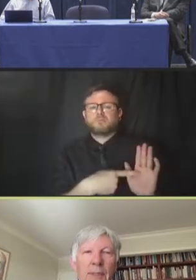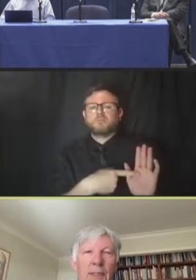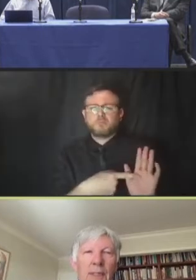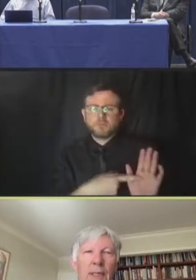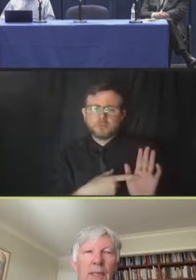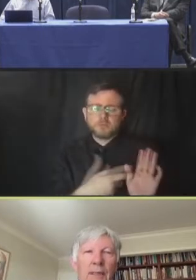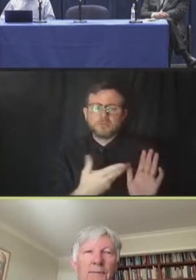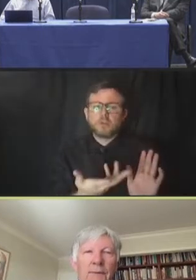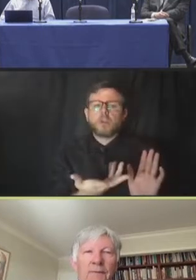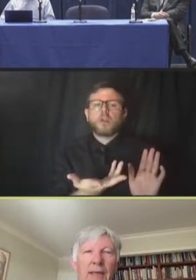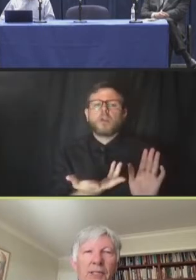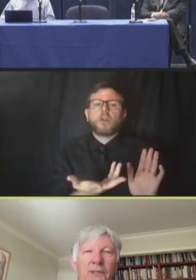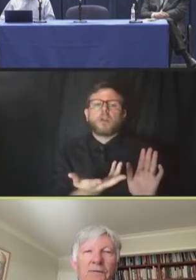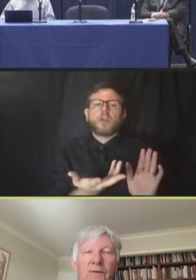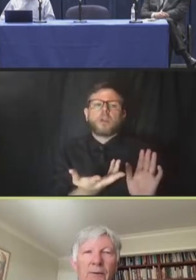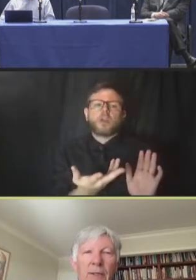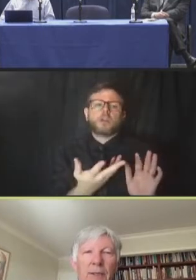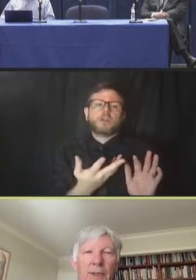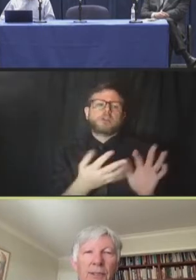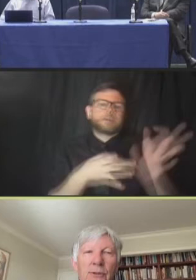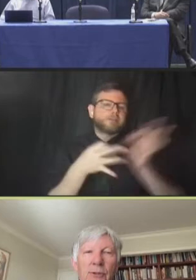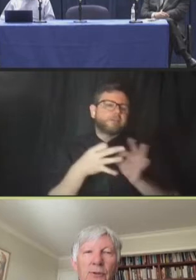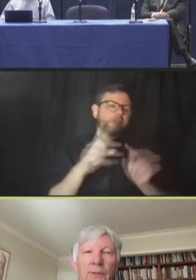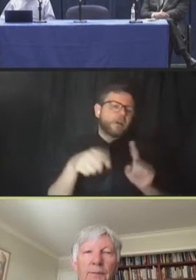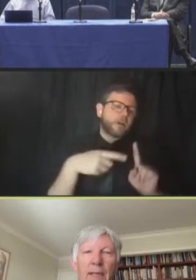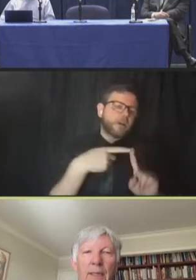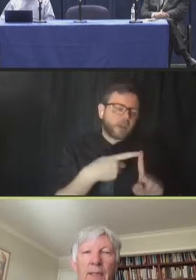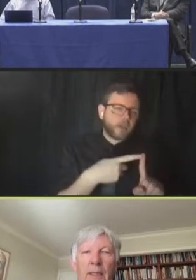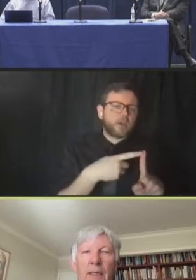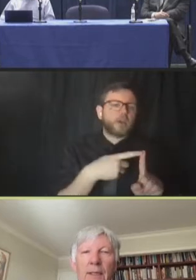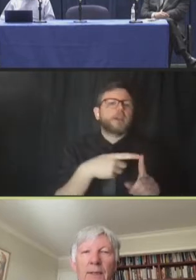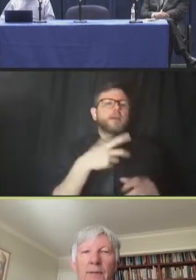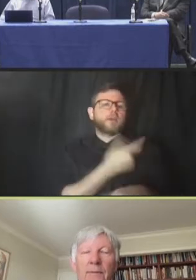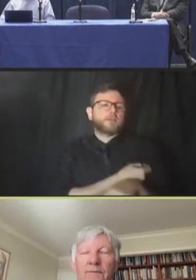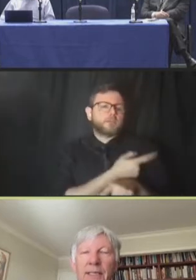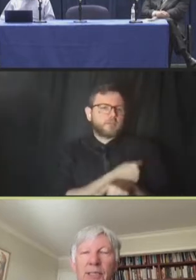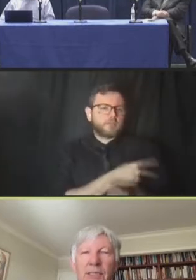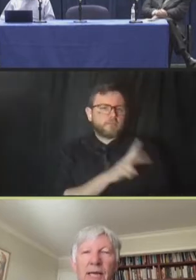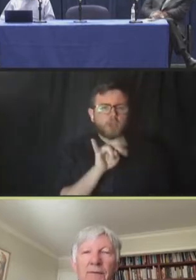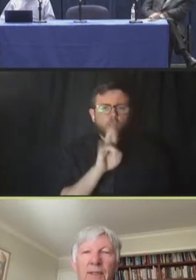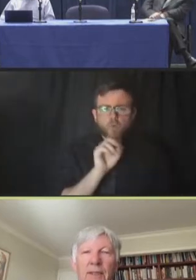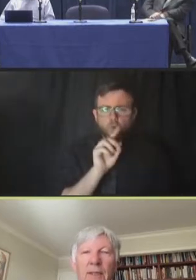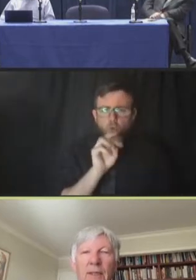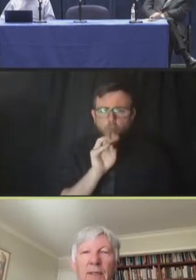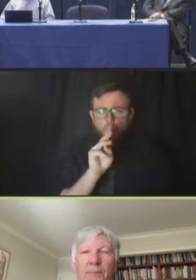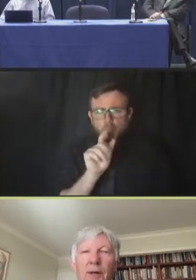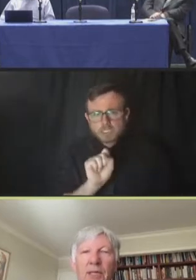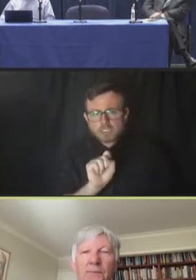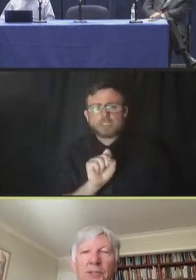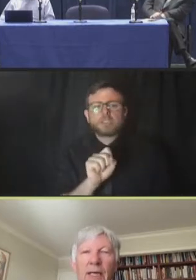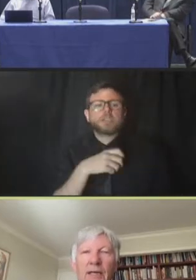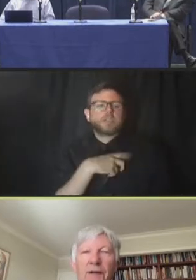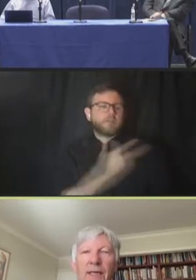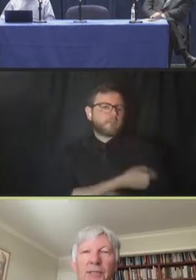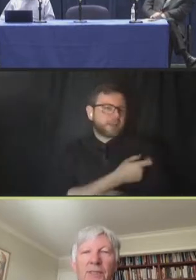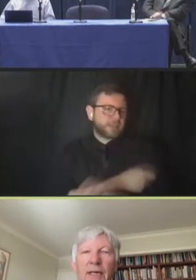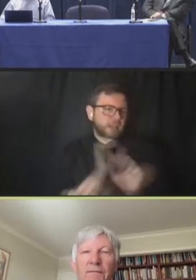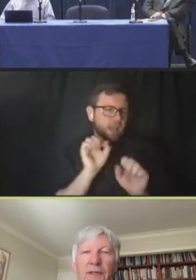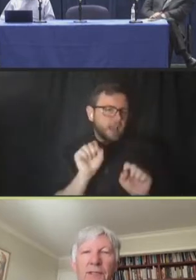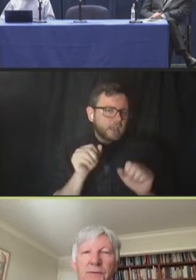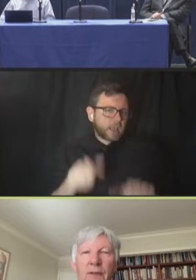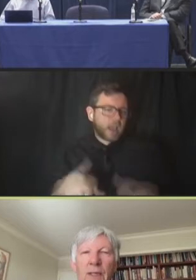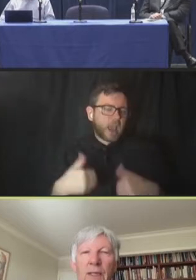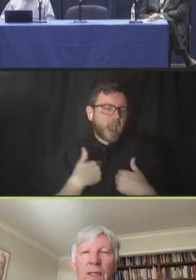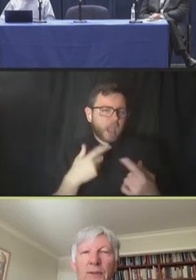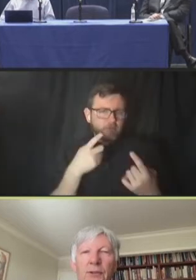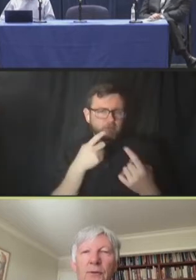about vaccines for viral illness. They're told about vaccines having possible side effects and